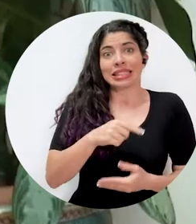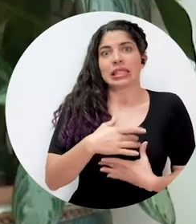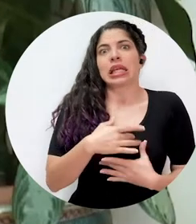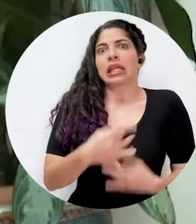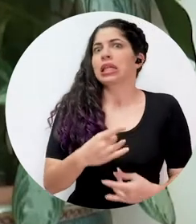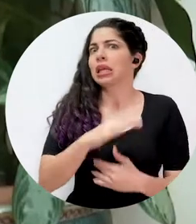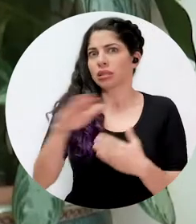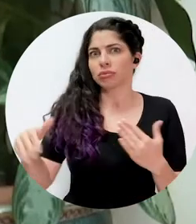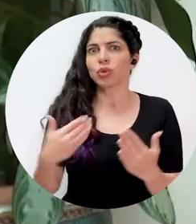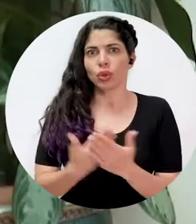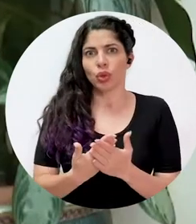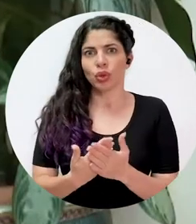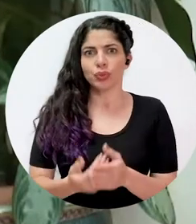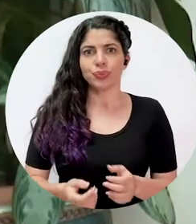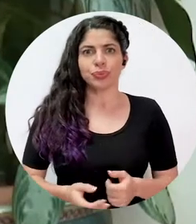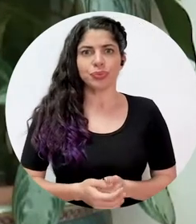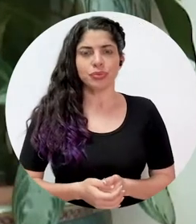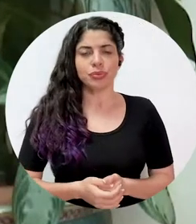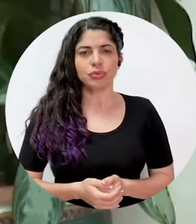of everyone.